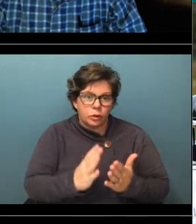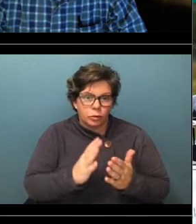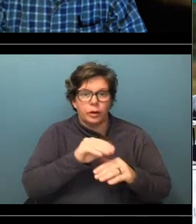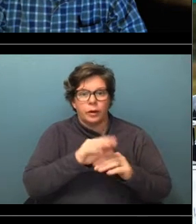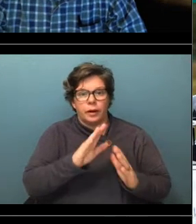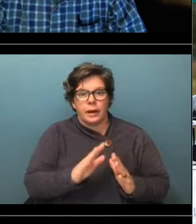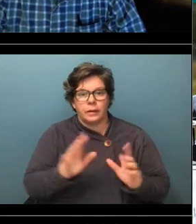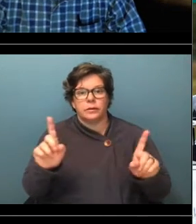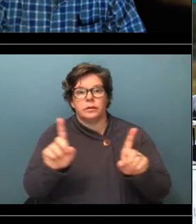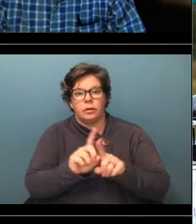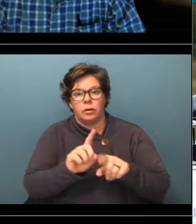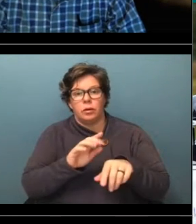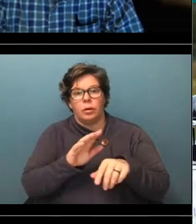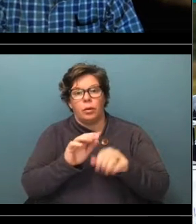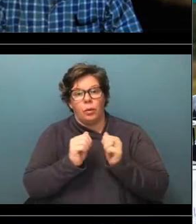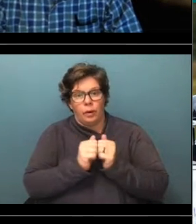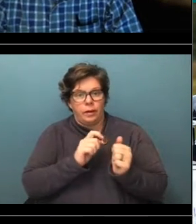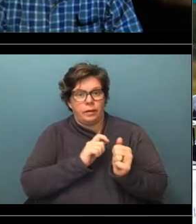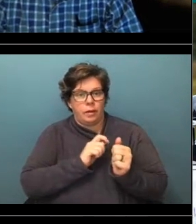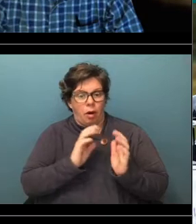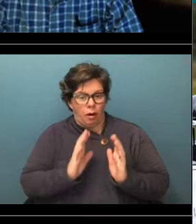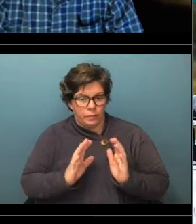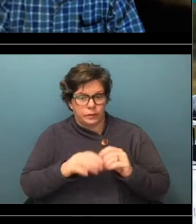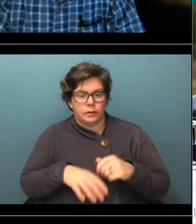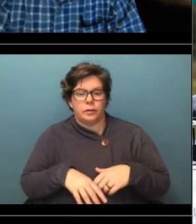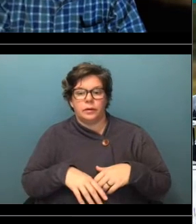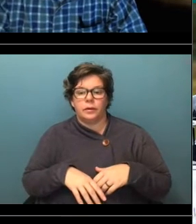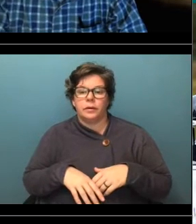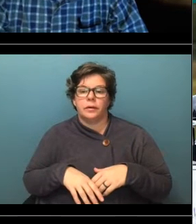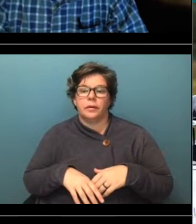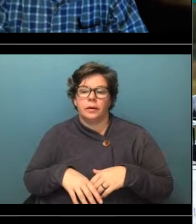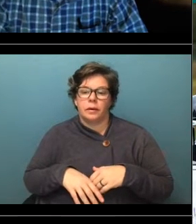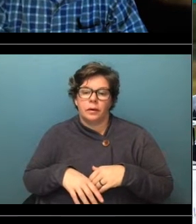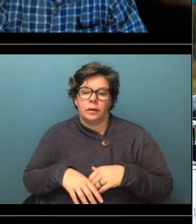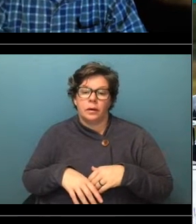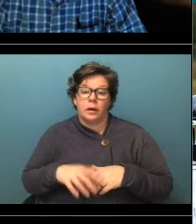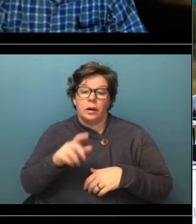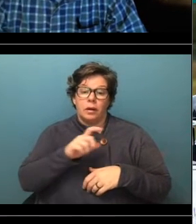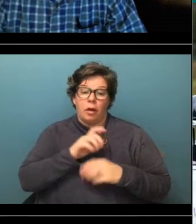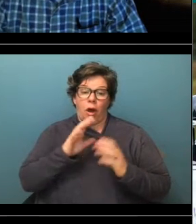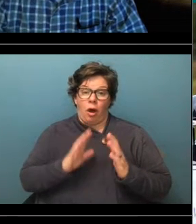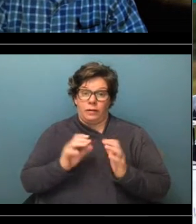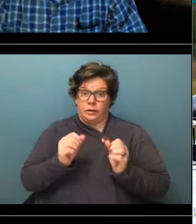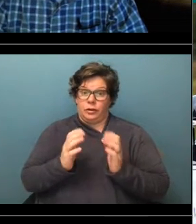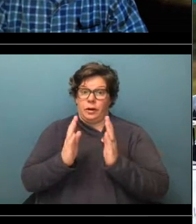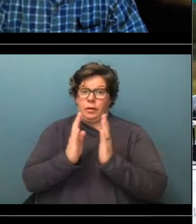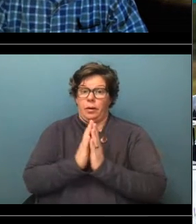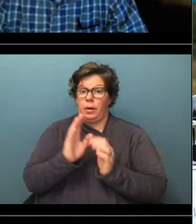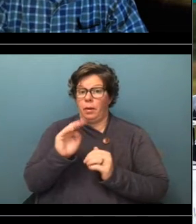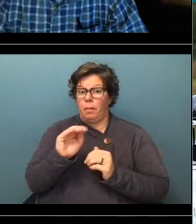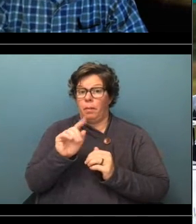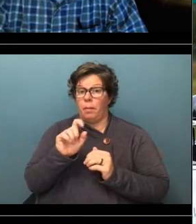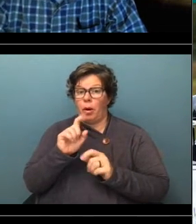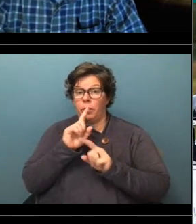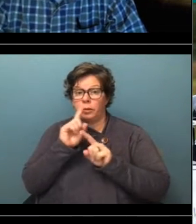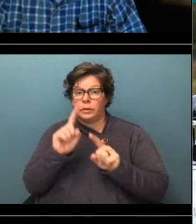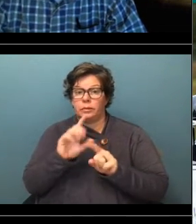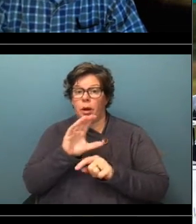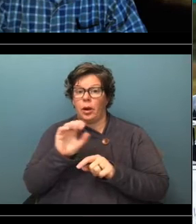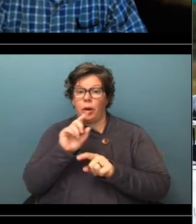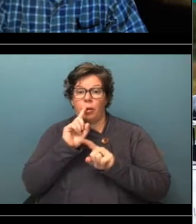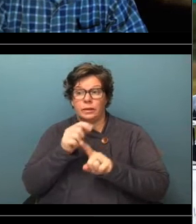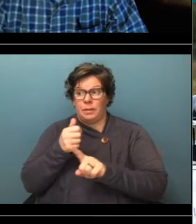with the officers or deputies. The officers can request for a mobile response team co-response in the field.